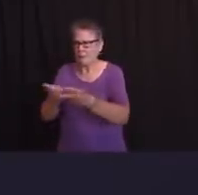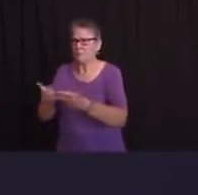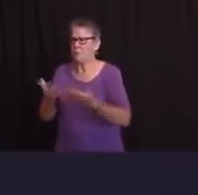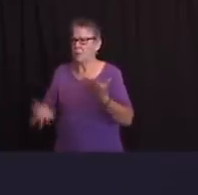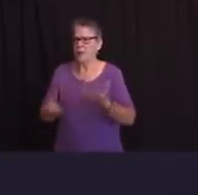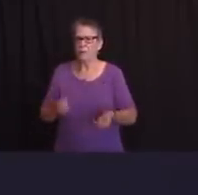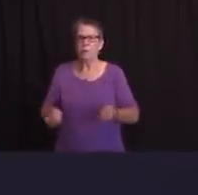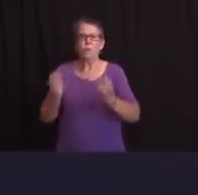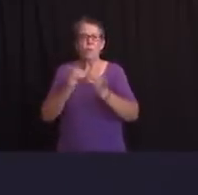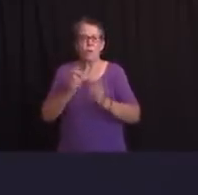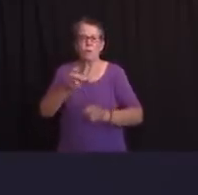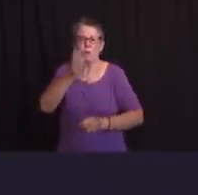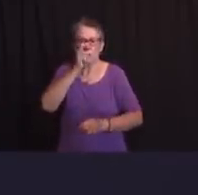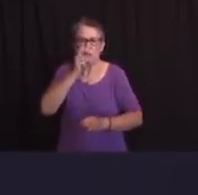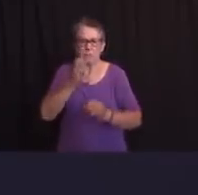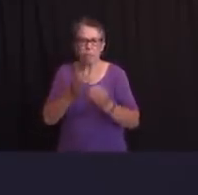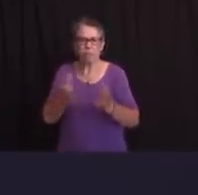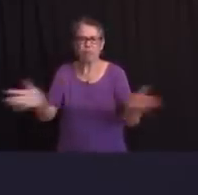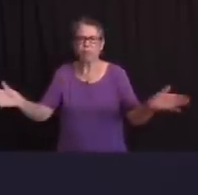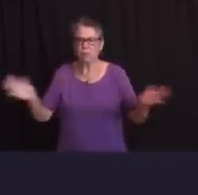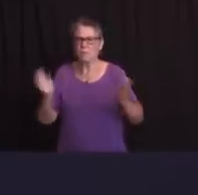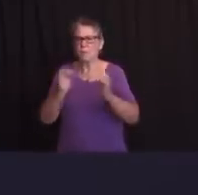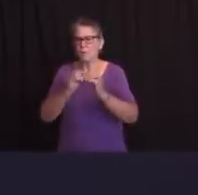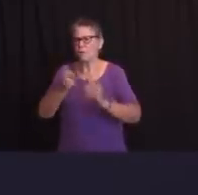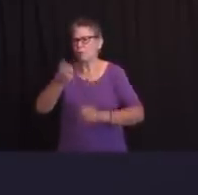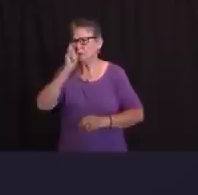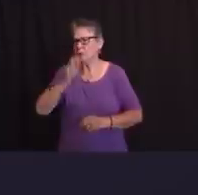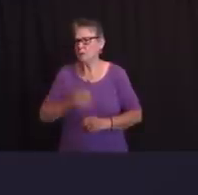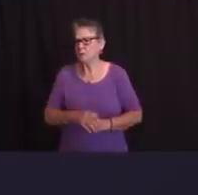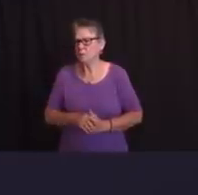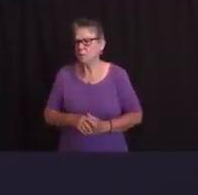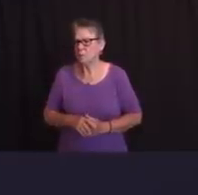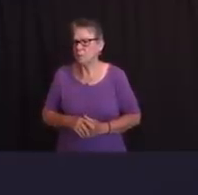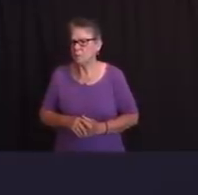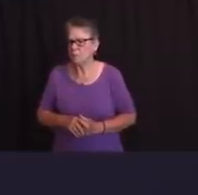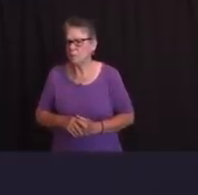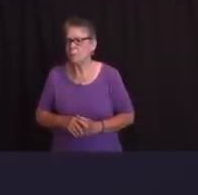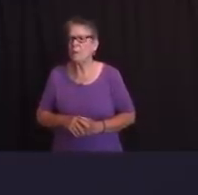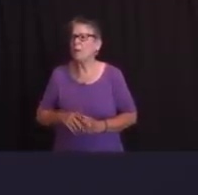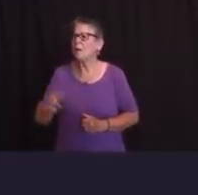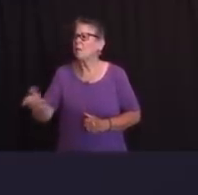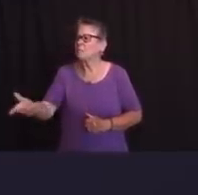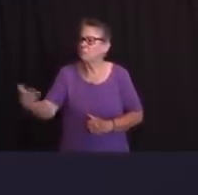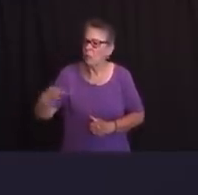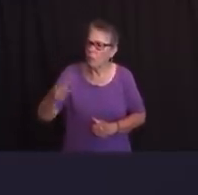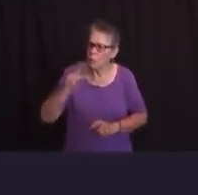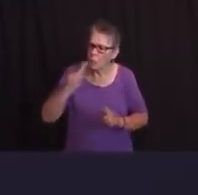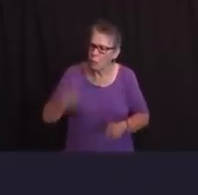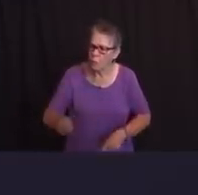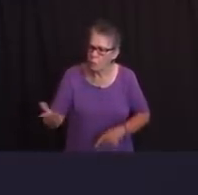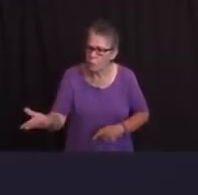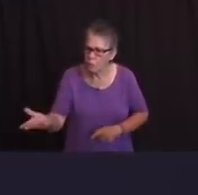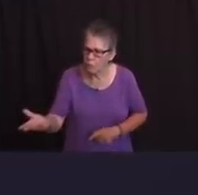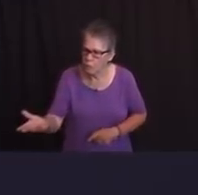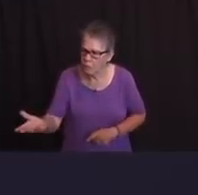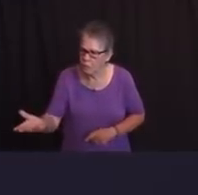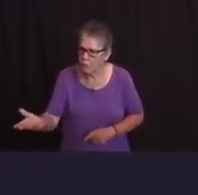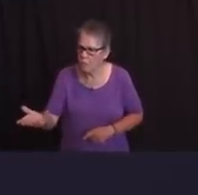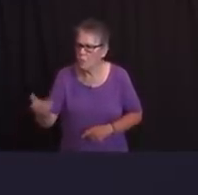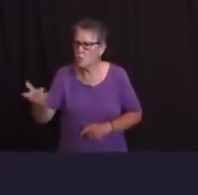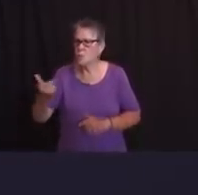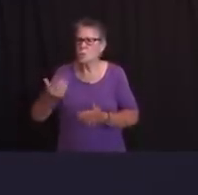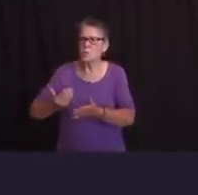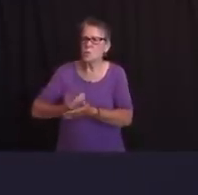on one second, Dustin. There you go. Good afternoon. Good afternoon. On this new mandate, do you know how many